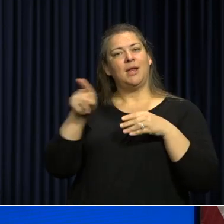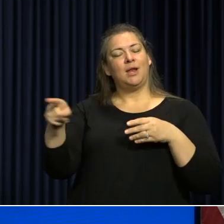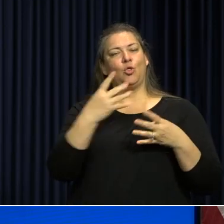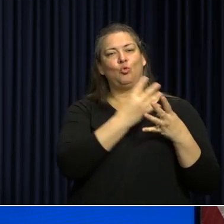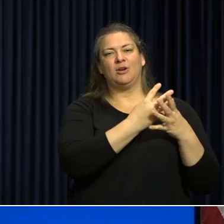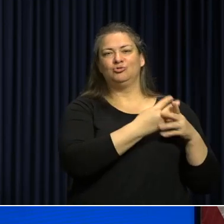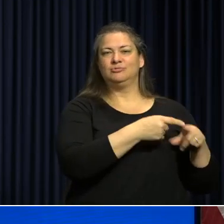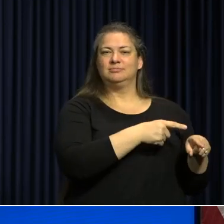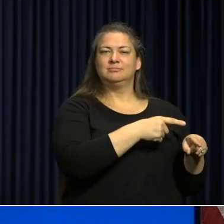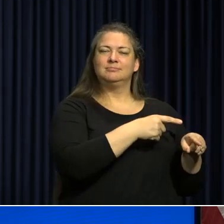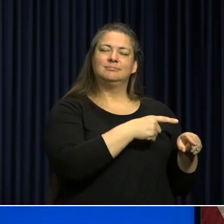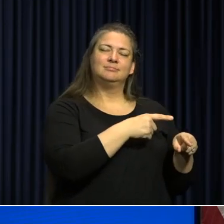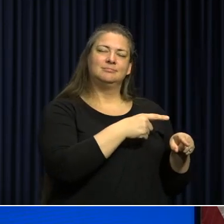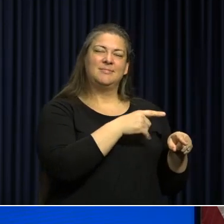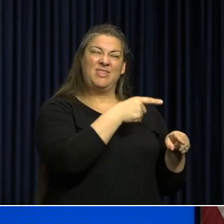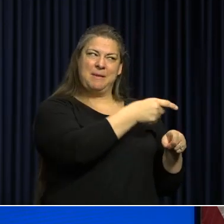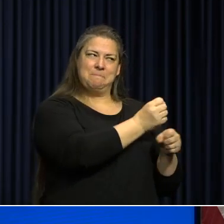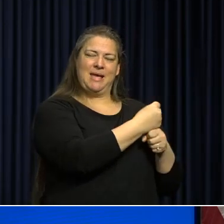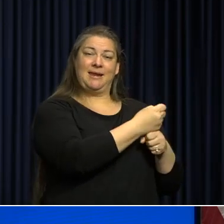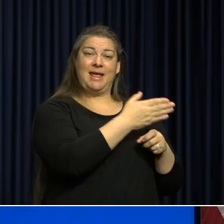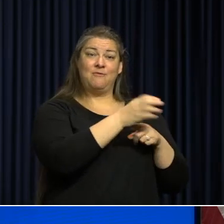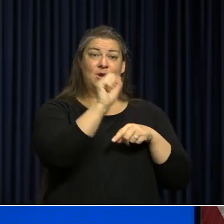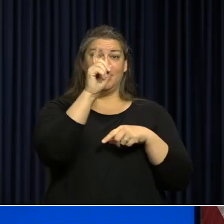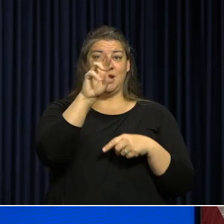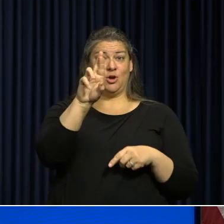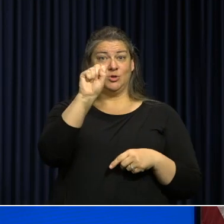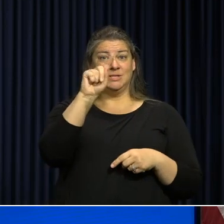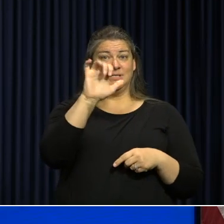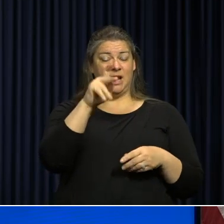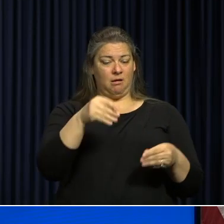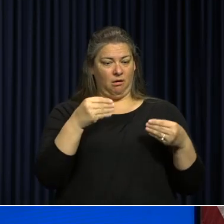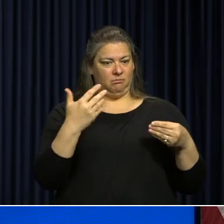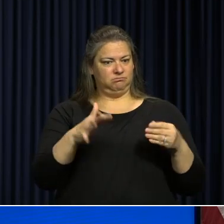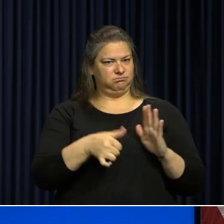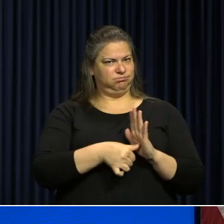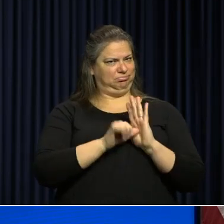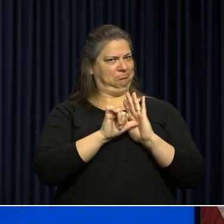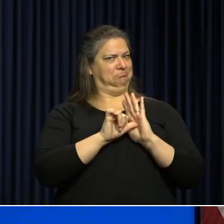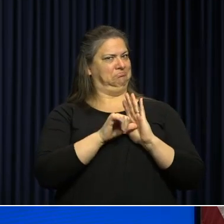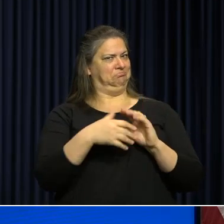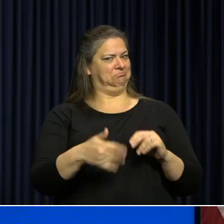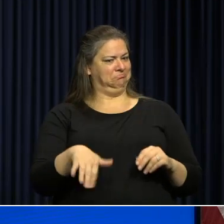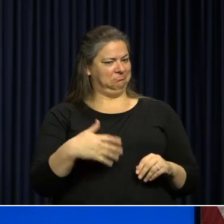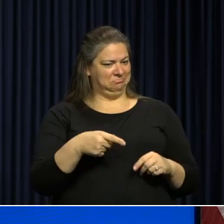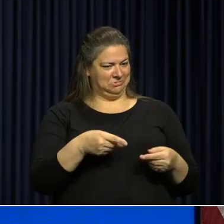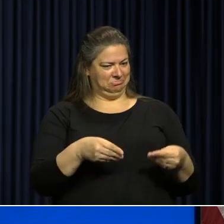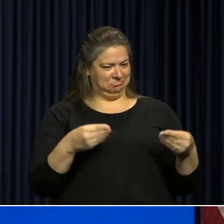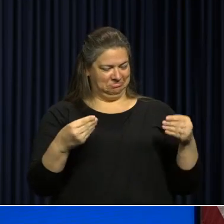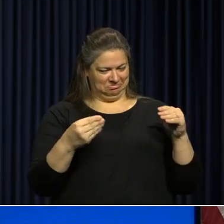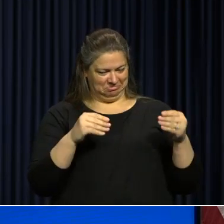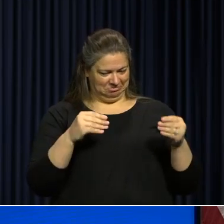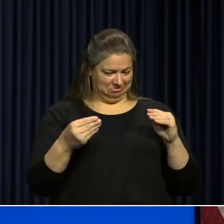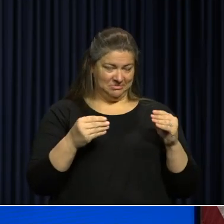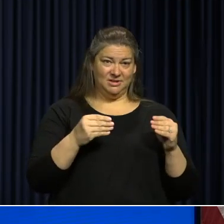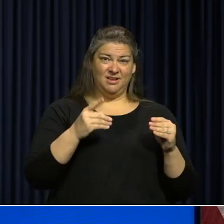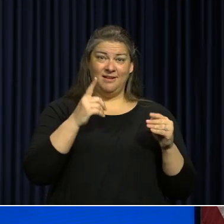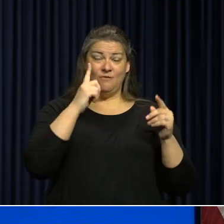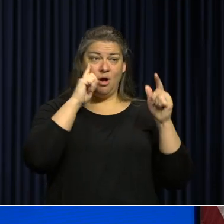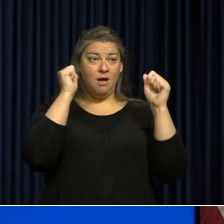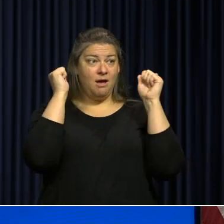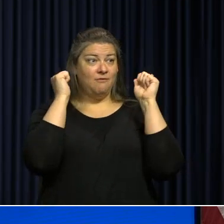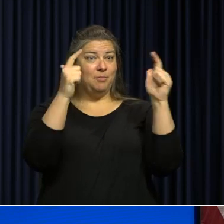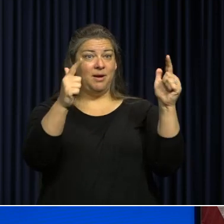system, and after Dr. Stack got to look at these, is actually pretty impressed with what they are. For everybody out